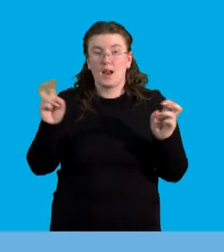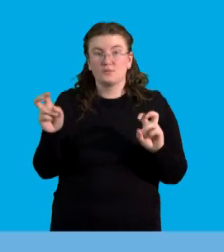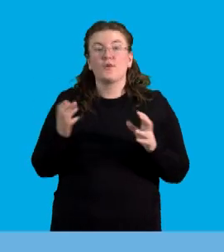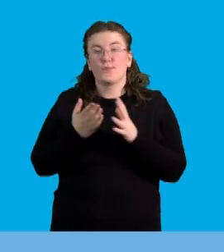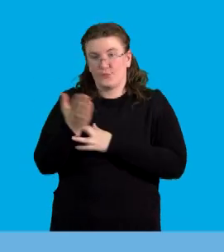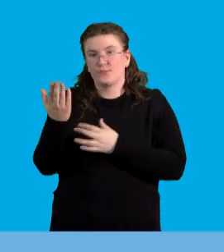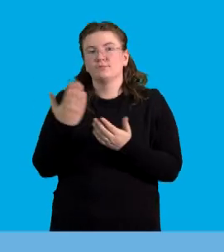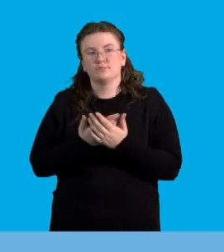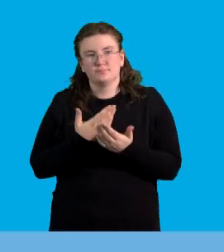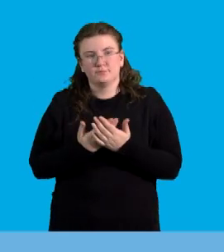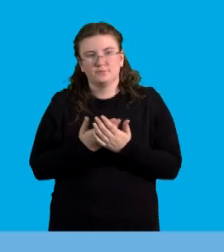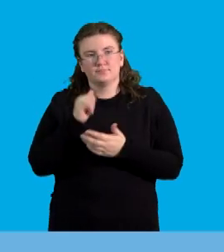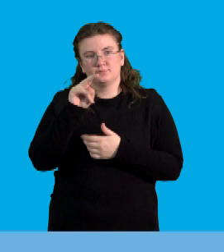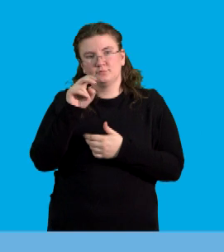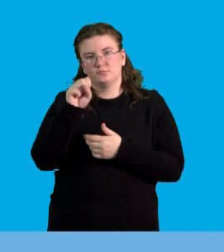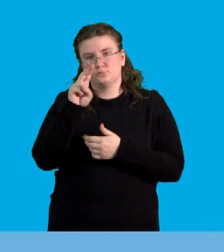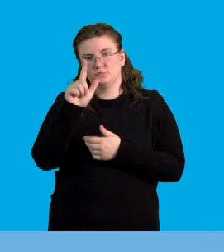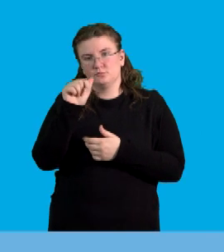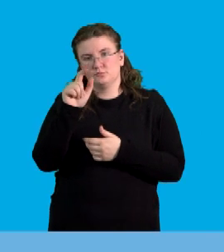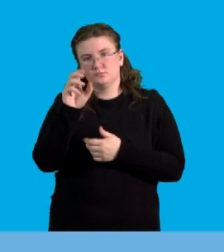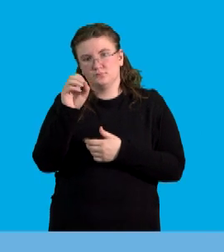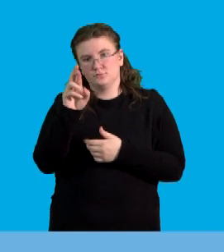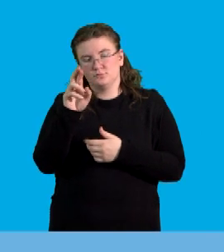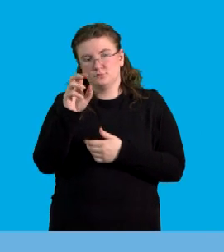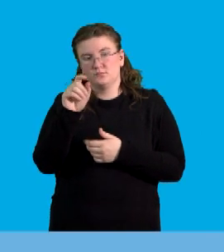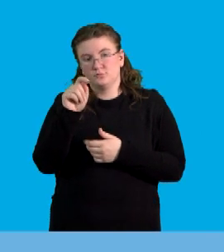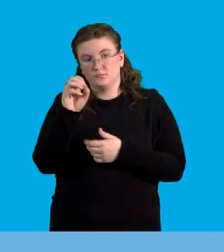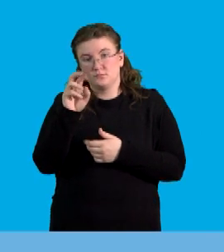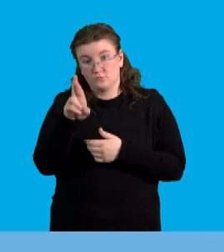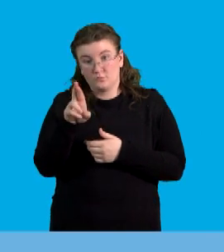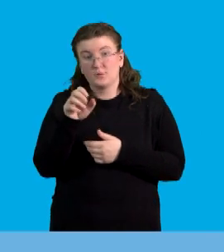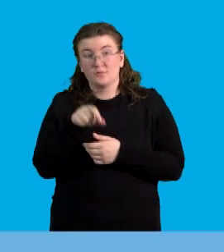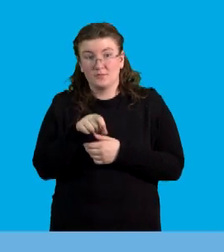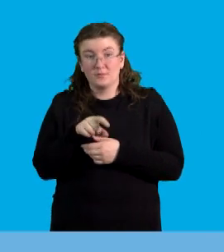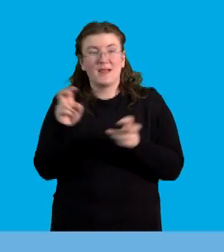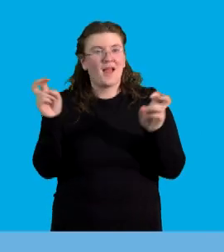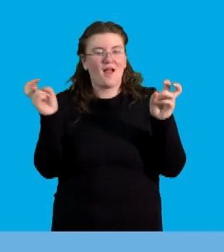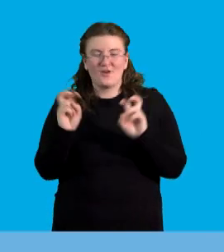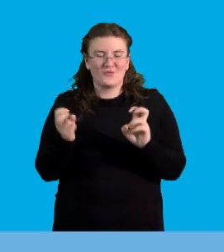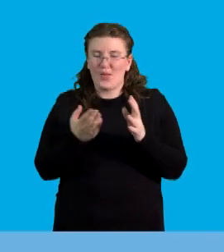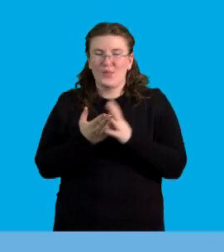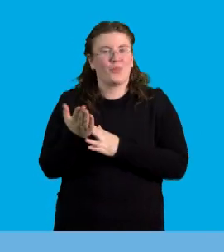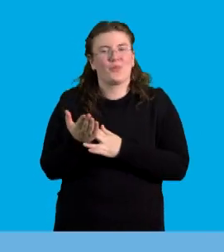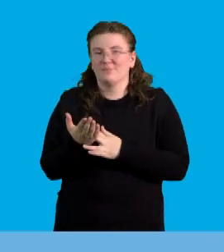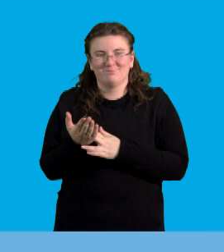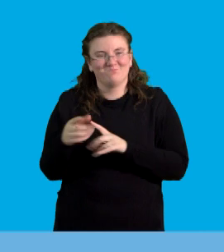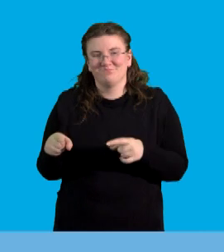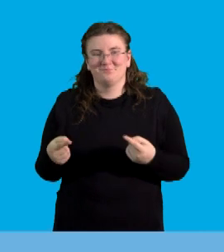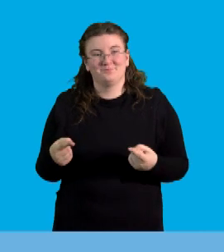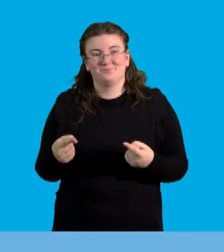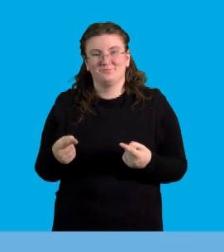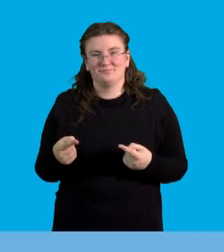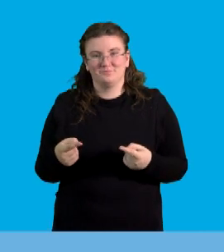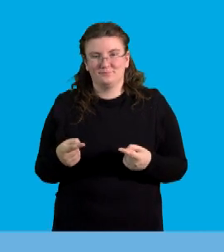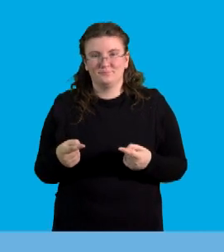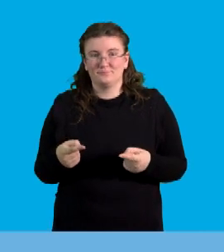through it, then an insulator, that's now a substance or material in which electric current does not flow. So